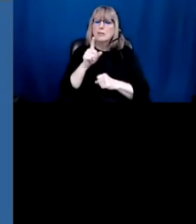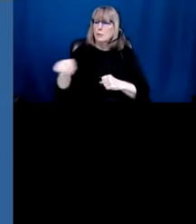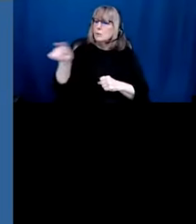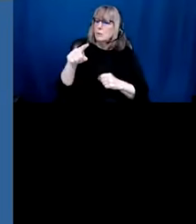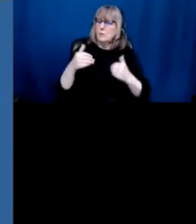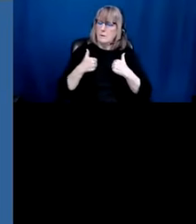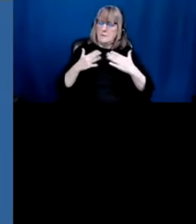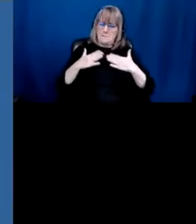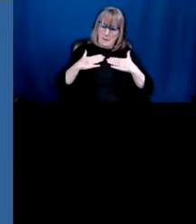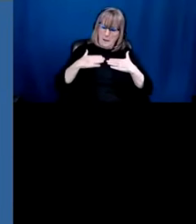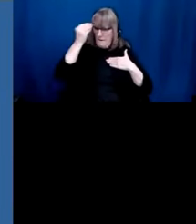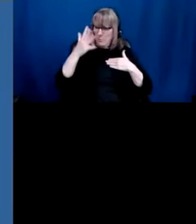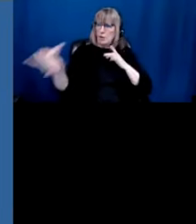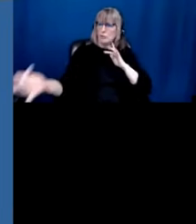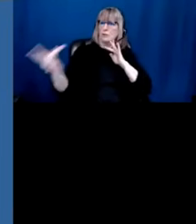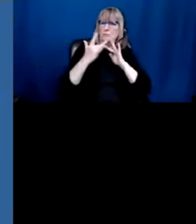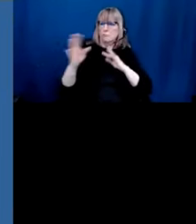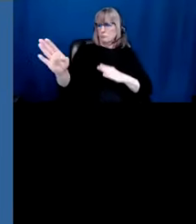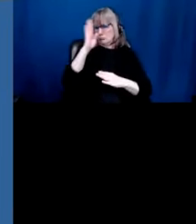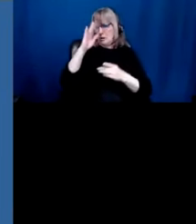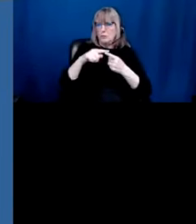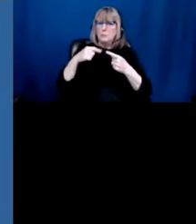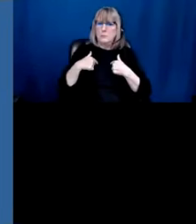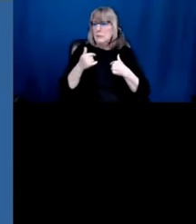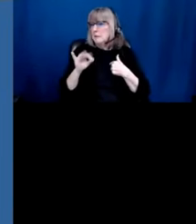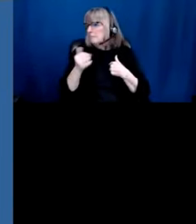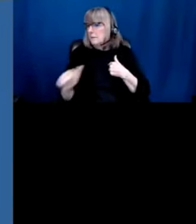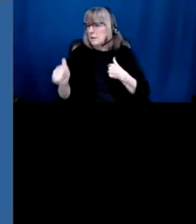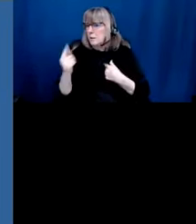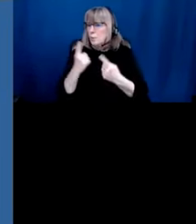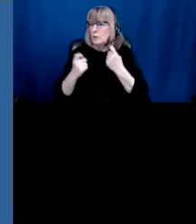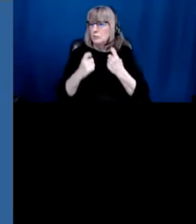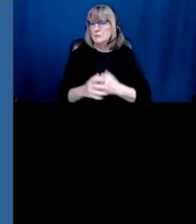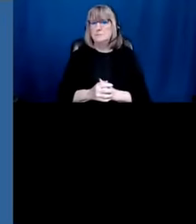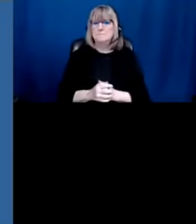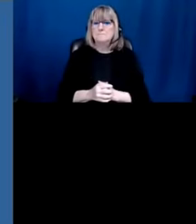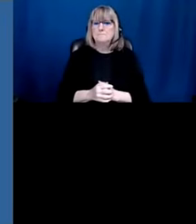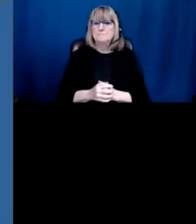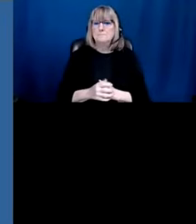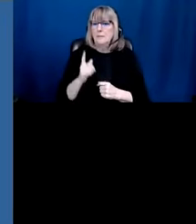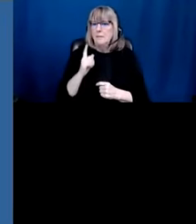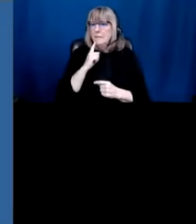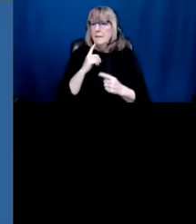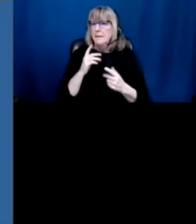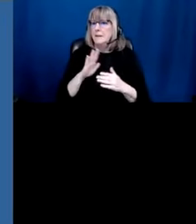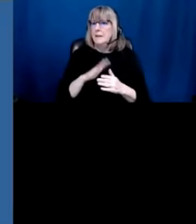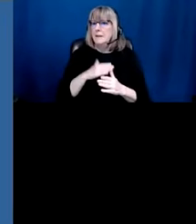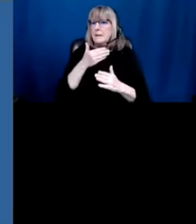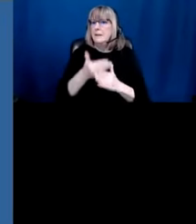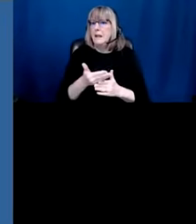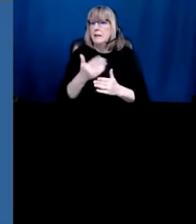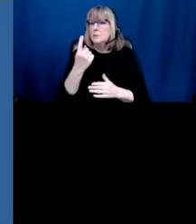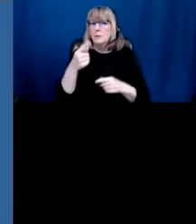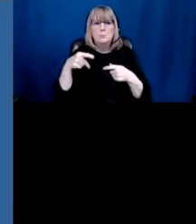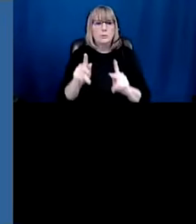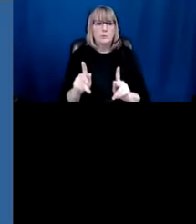my information and can reach out to me if you have any questions. So with that, I believe that the next slide